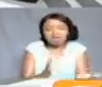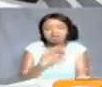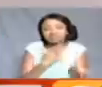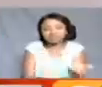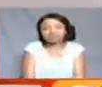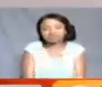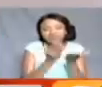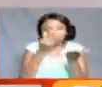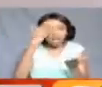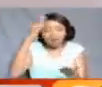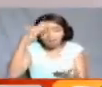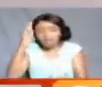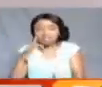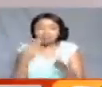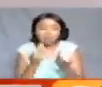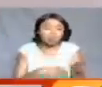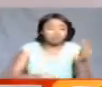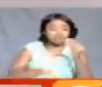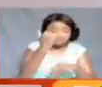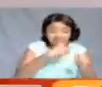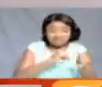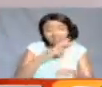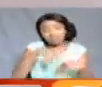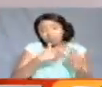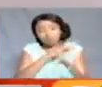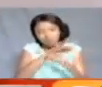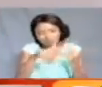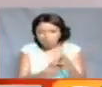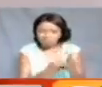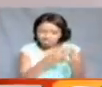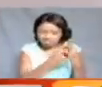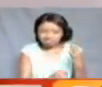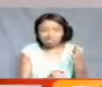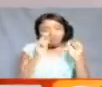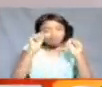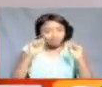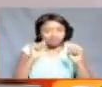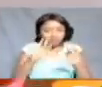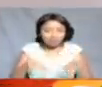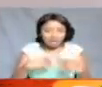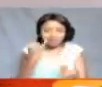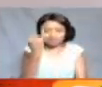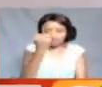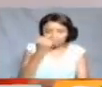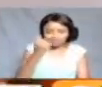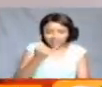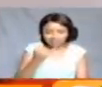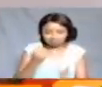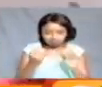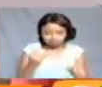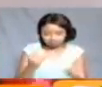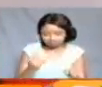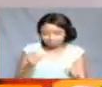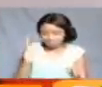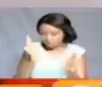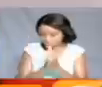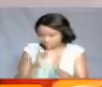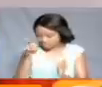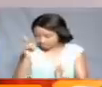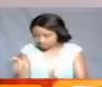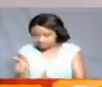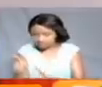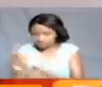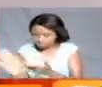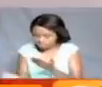positioning, or sales, or all three. Then how can we design an activation with the influencer that also builds the